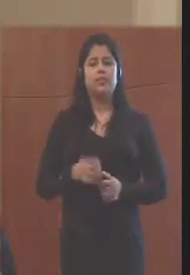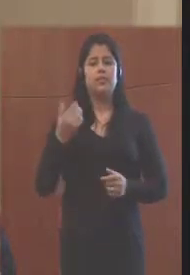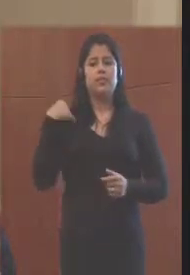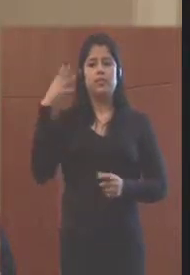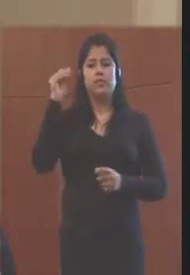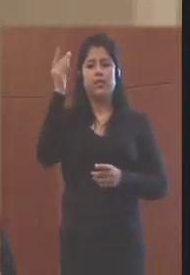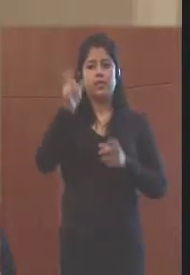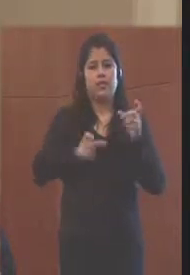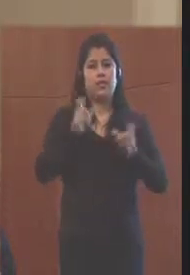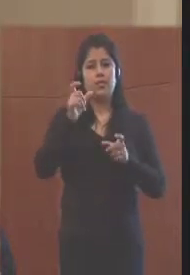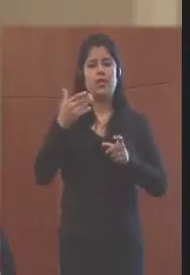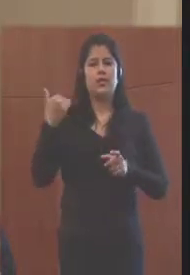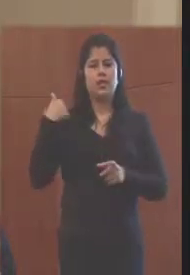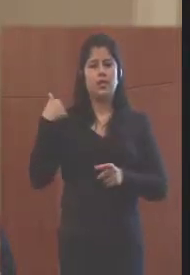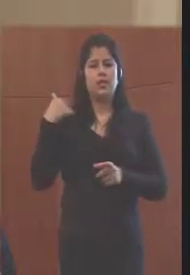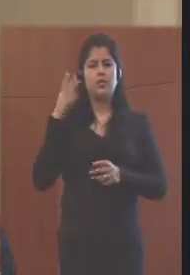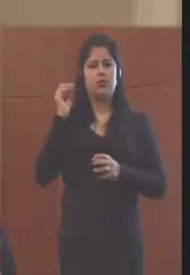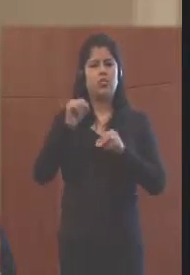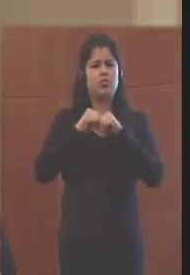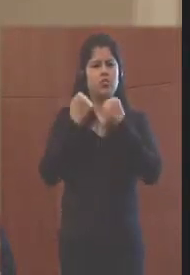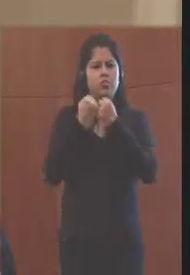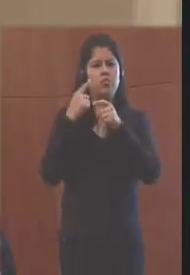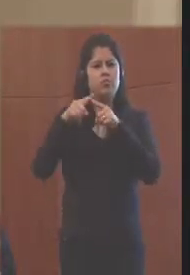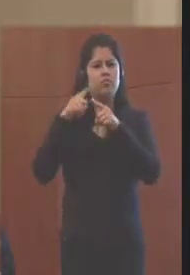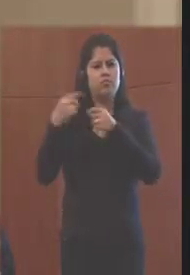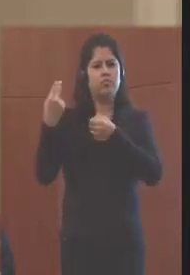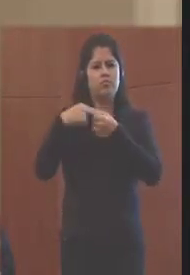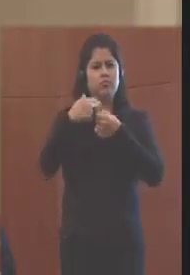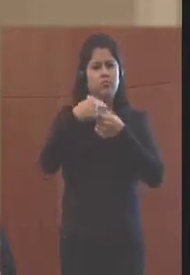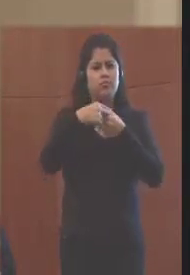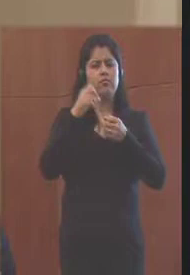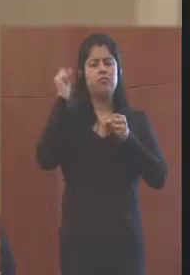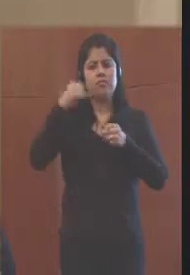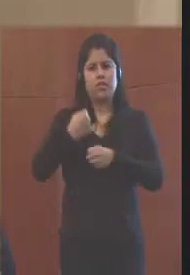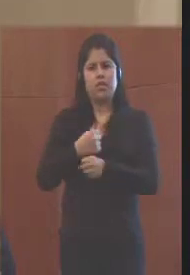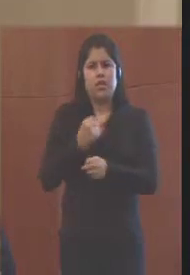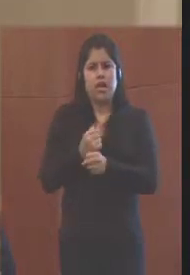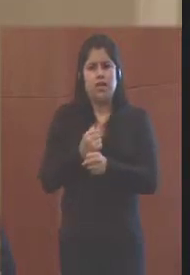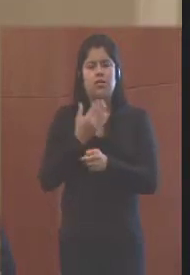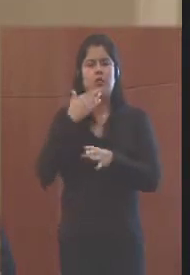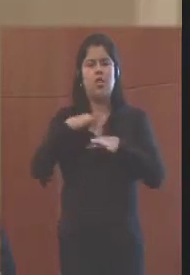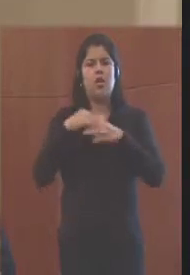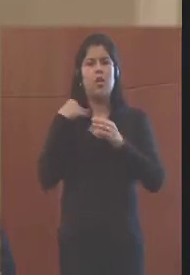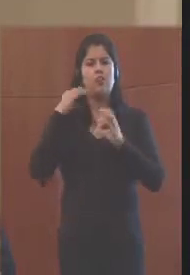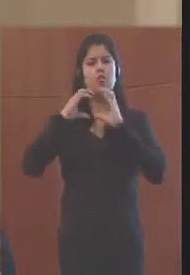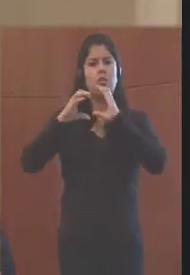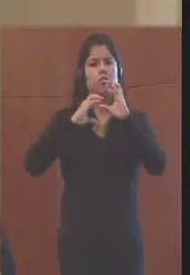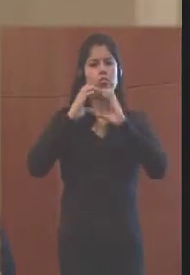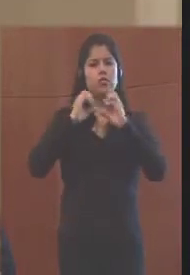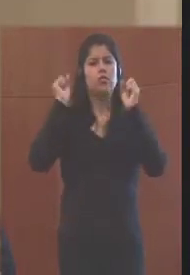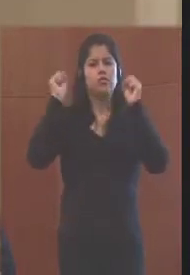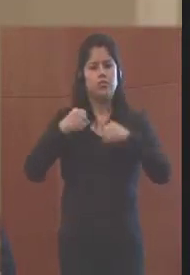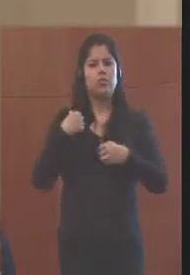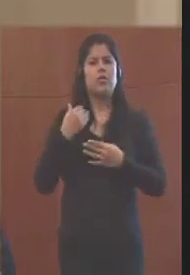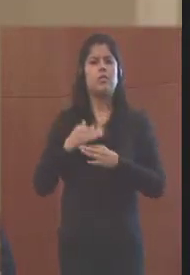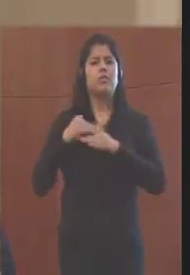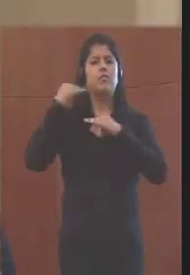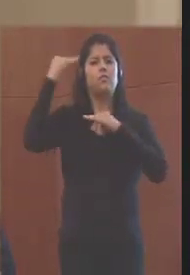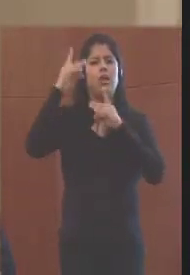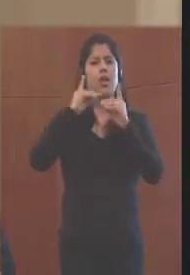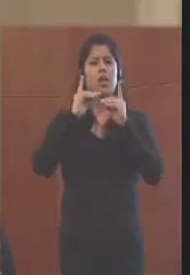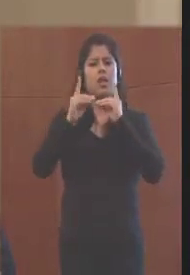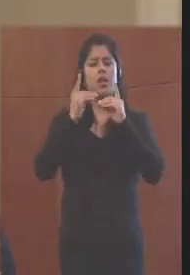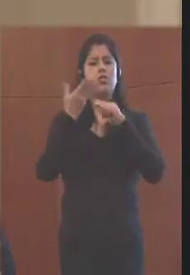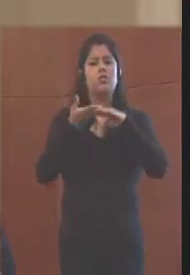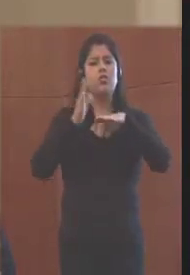government bodies for the very purpose of having them talk more, to encourage more dialogue on gender and disasters between the two